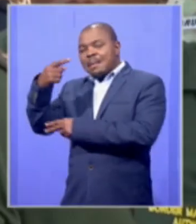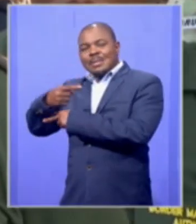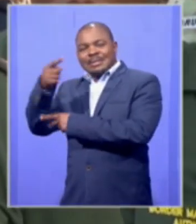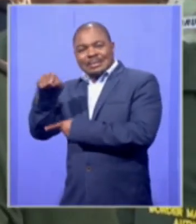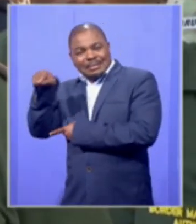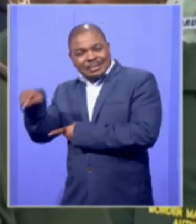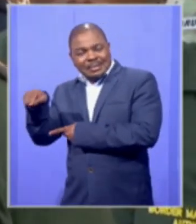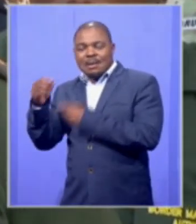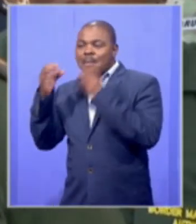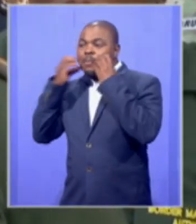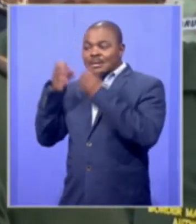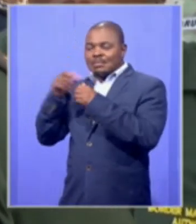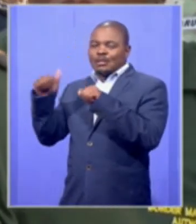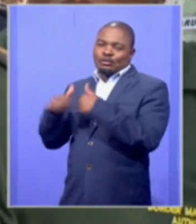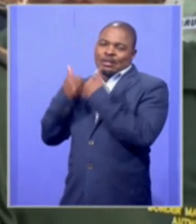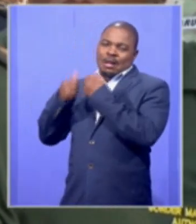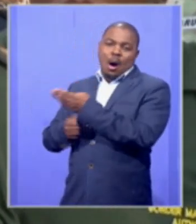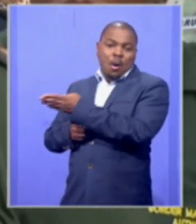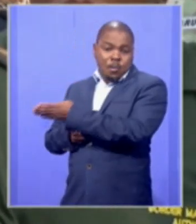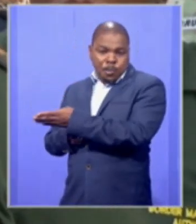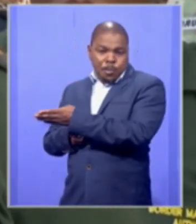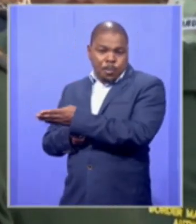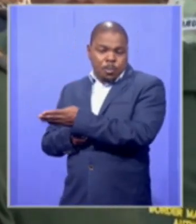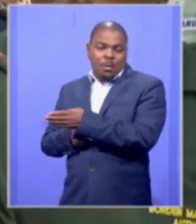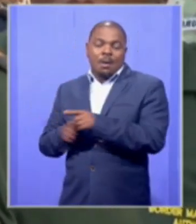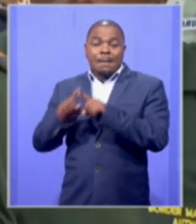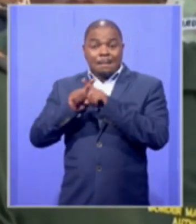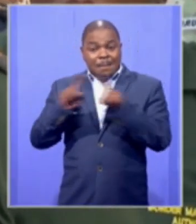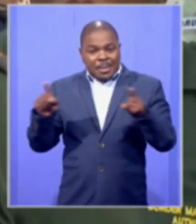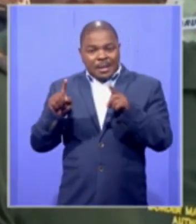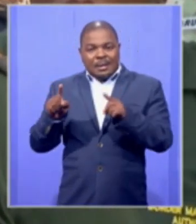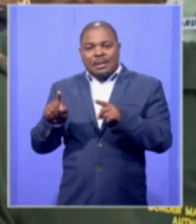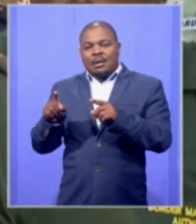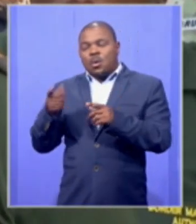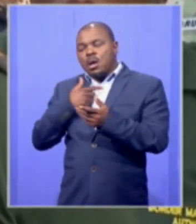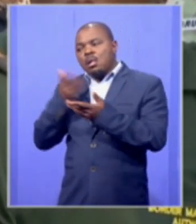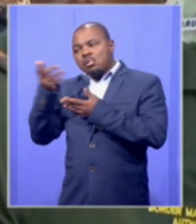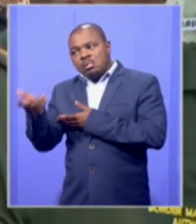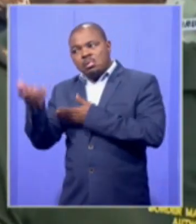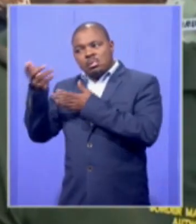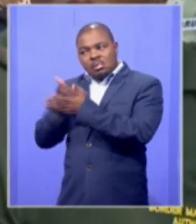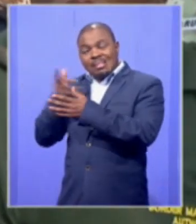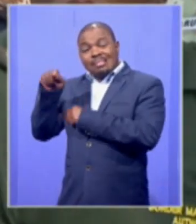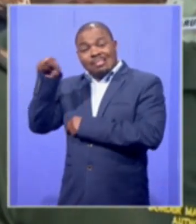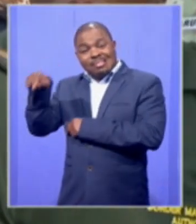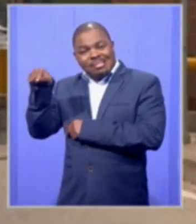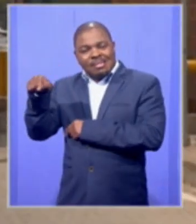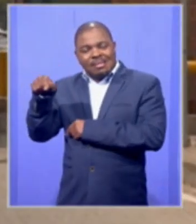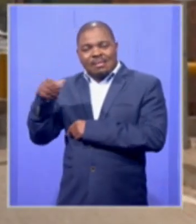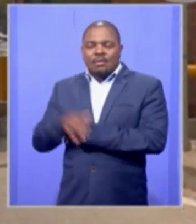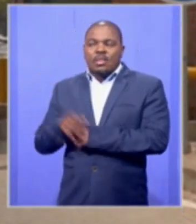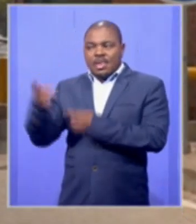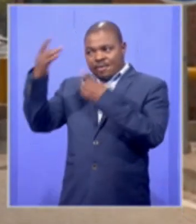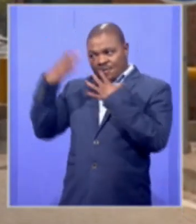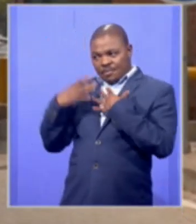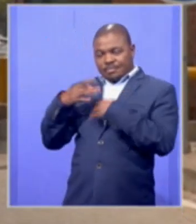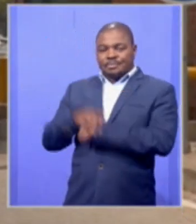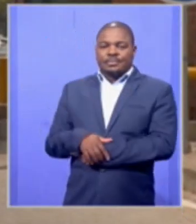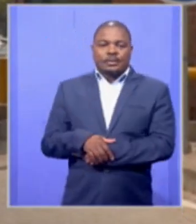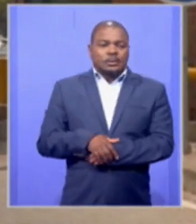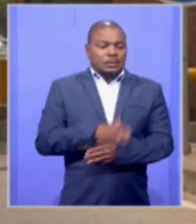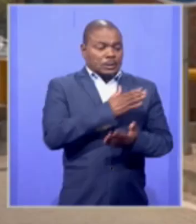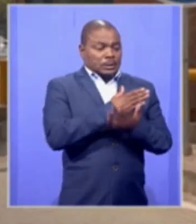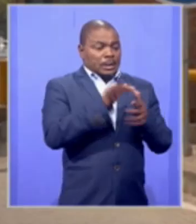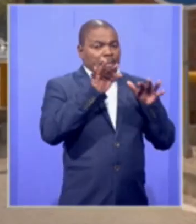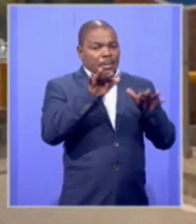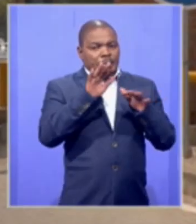sometimes they will have challenges, but then because we've got bilateral talks with them, they will inform us. Bangwe ba batsa maeto